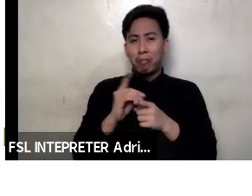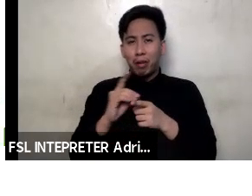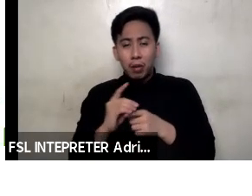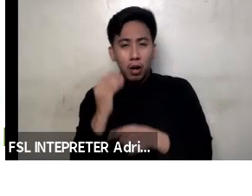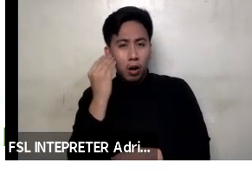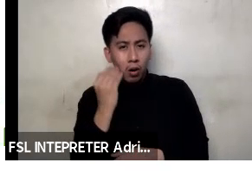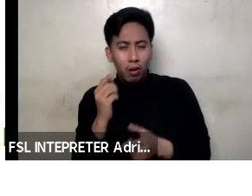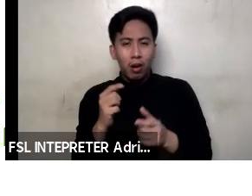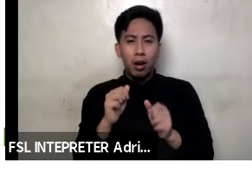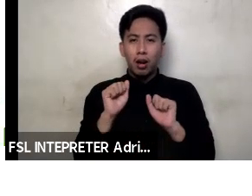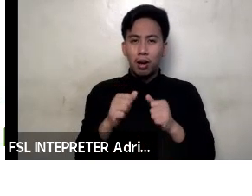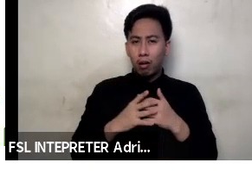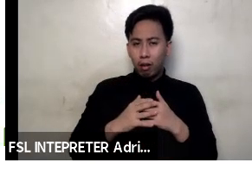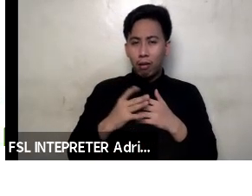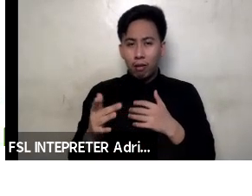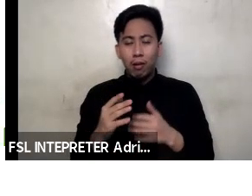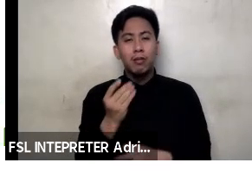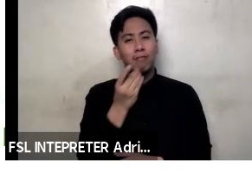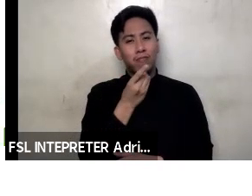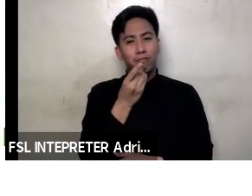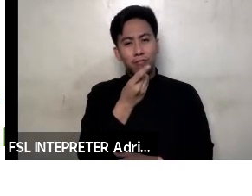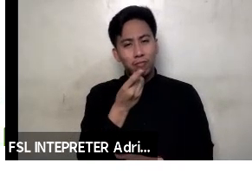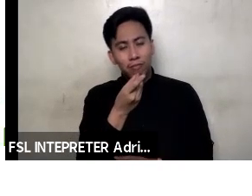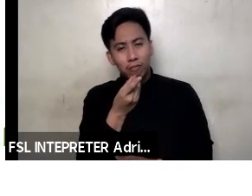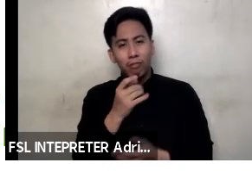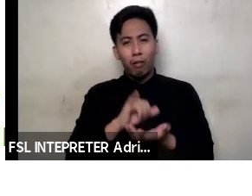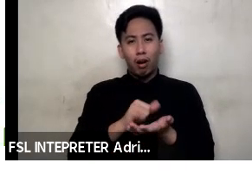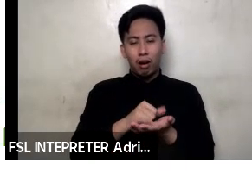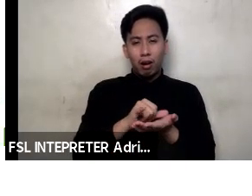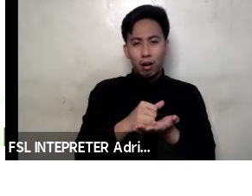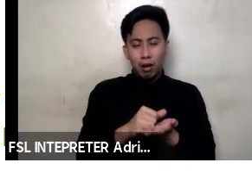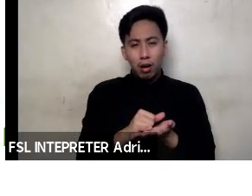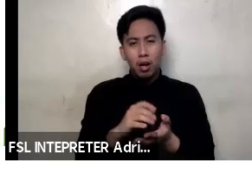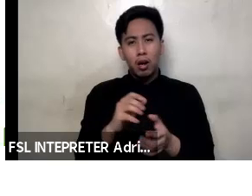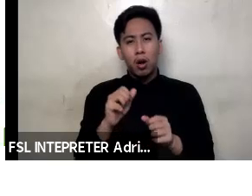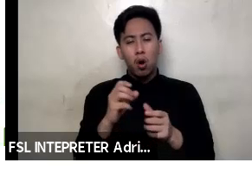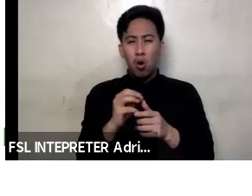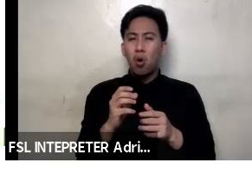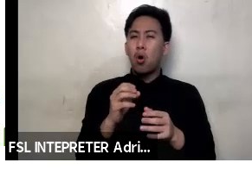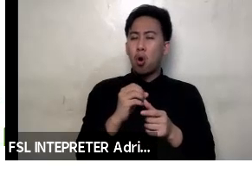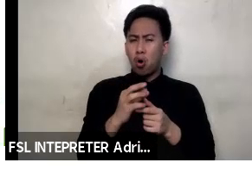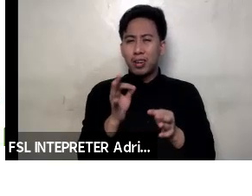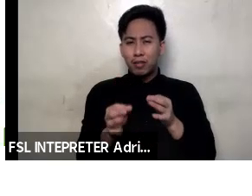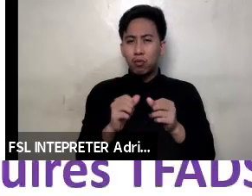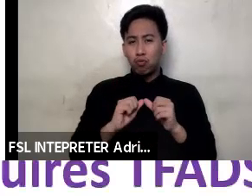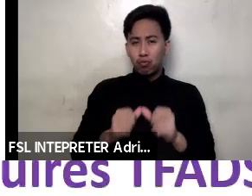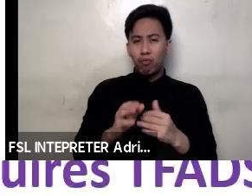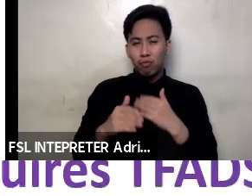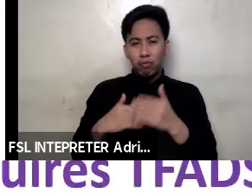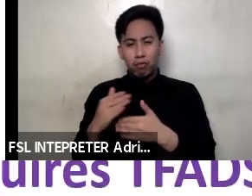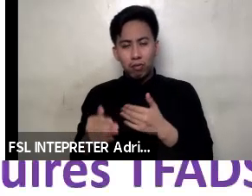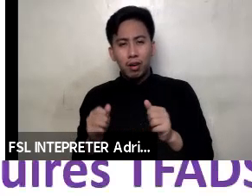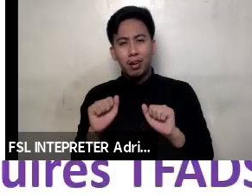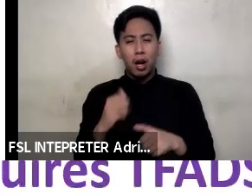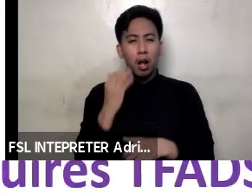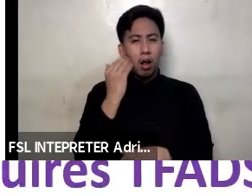hypertension and diabetes. Infertility, poor learning capacity and decreased work capacity and productivity, definitely.